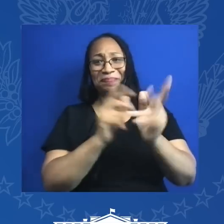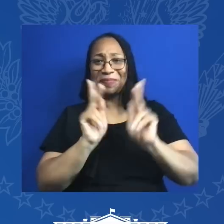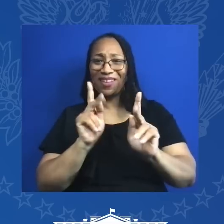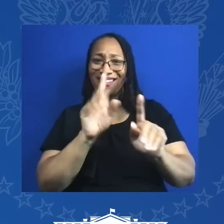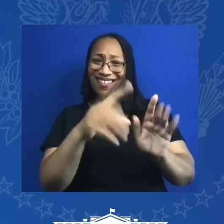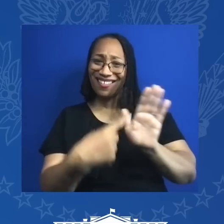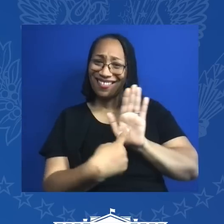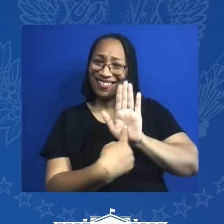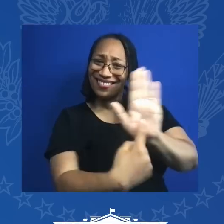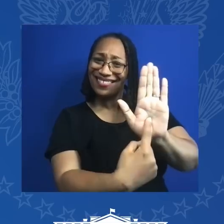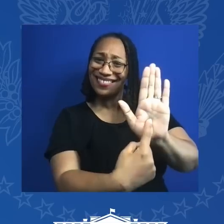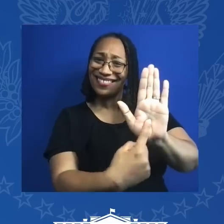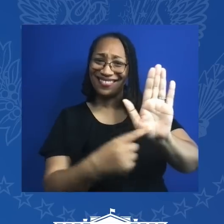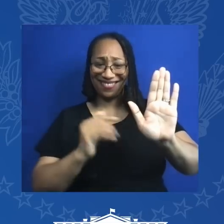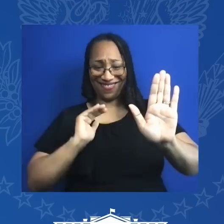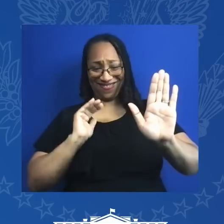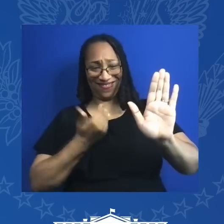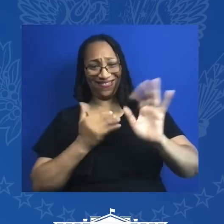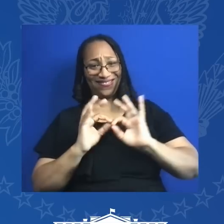look different,